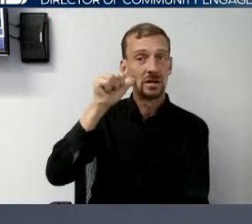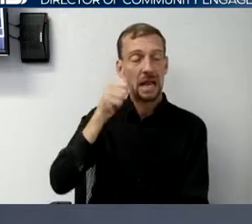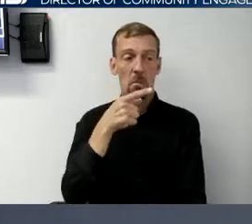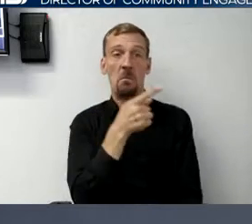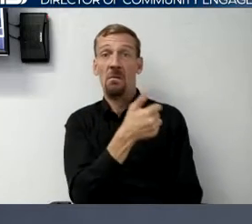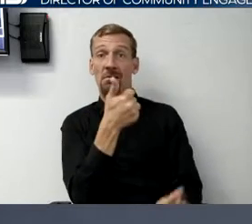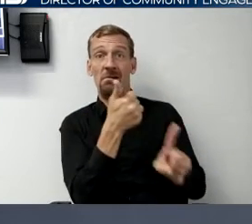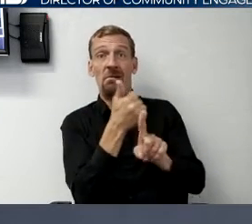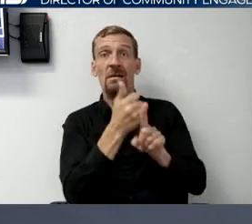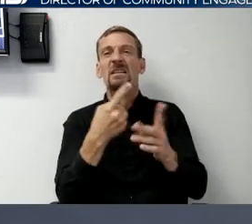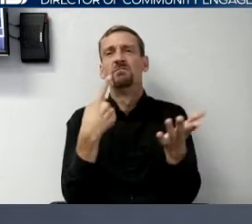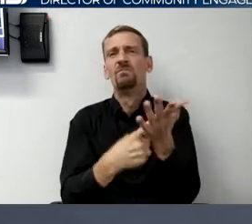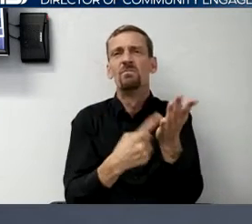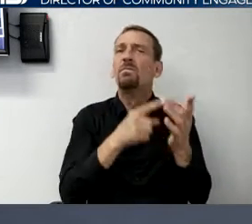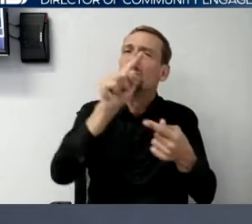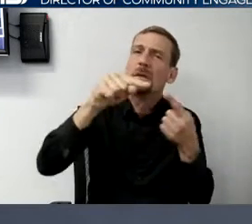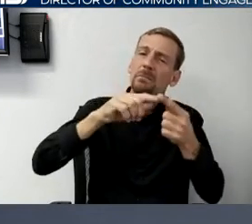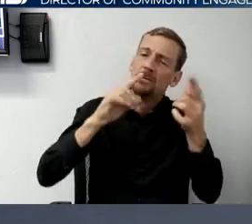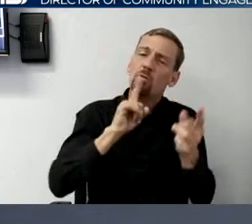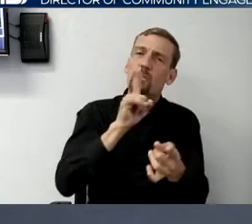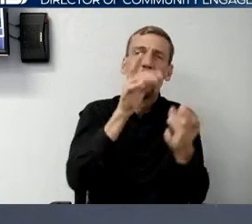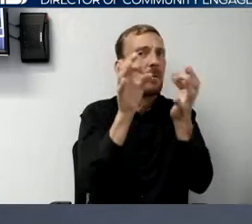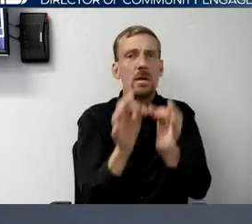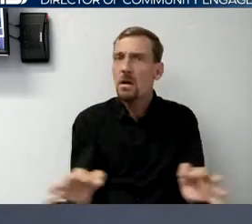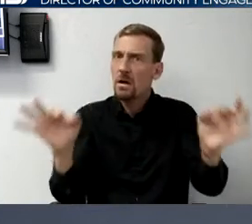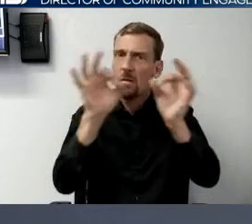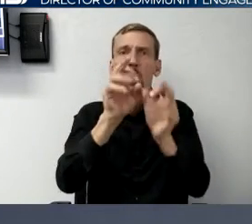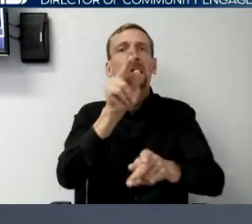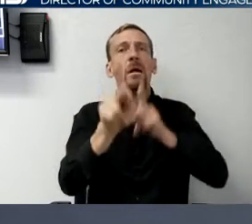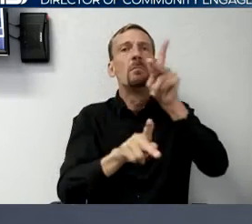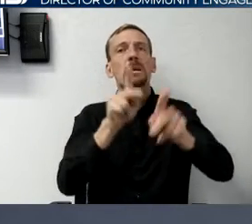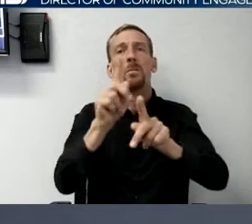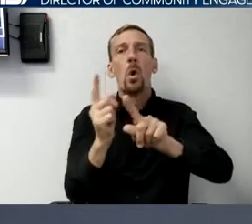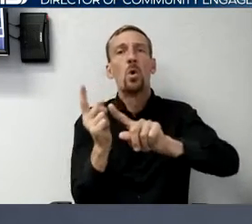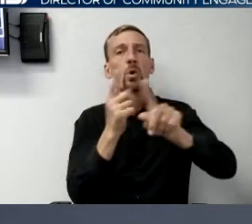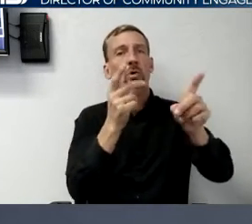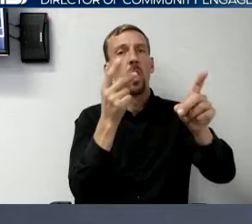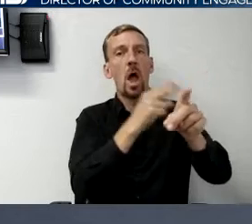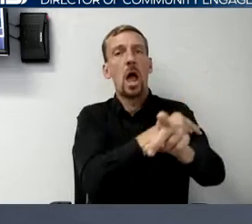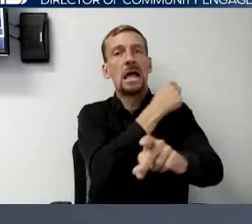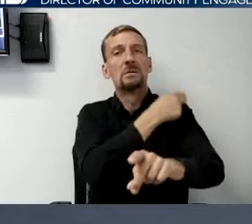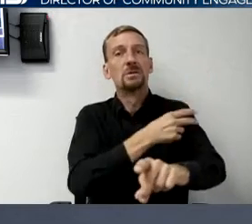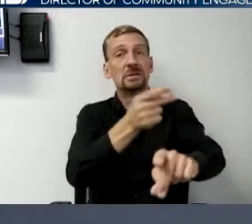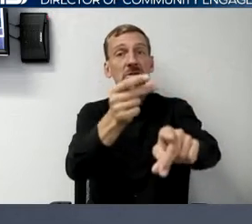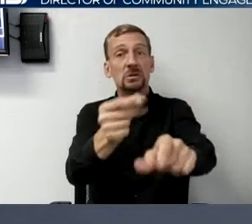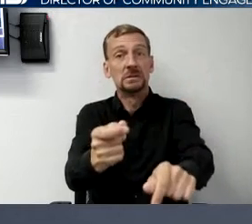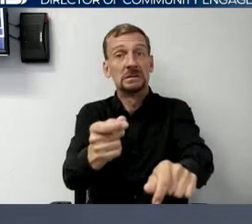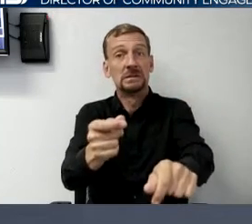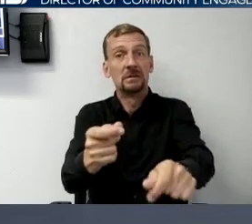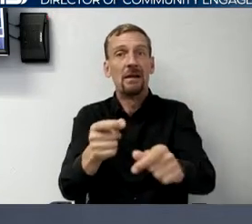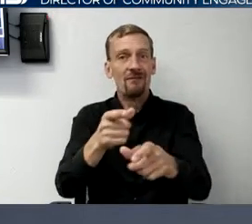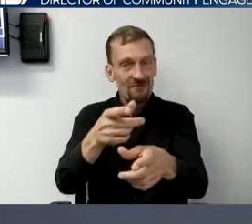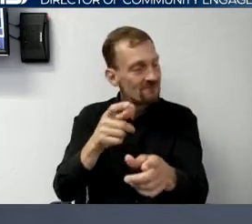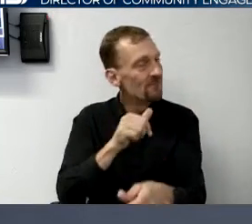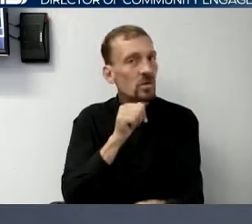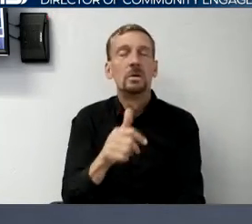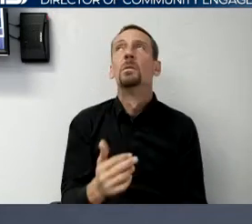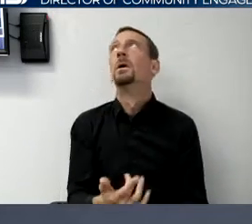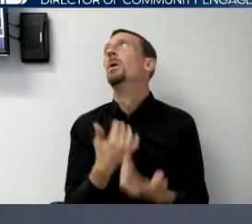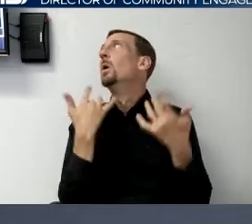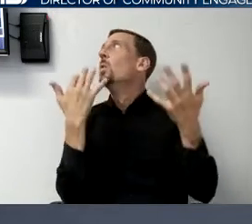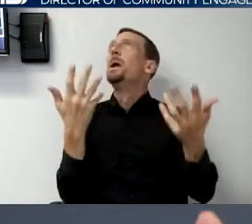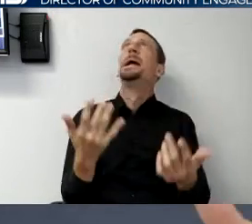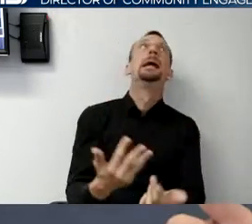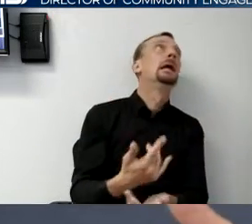about how important it is that people get to the hospital as soon as possible, that you don't wait till